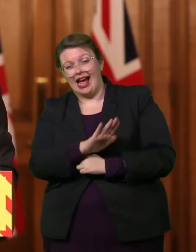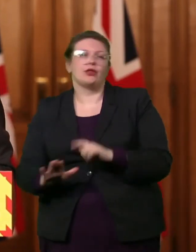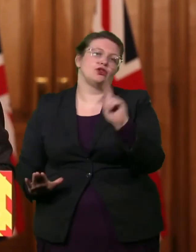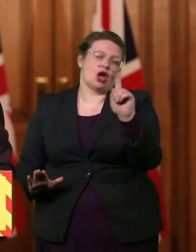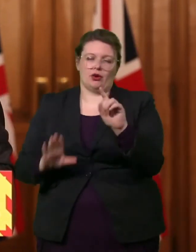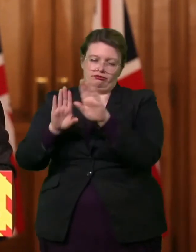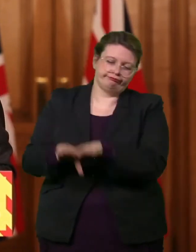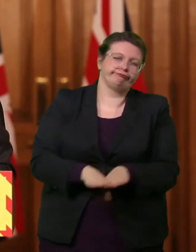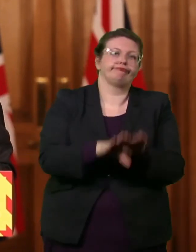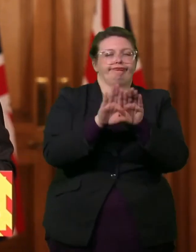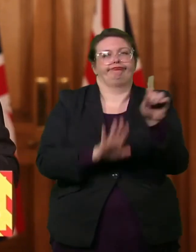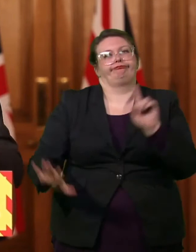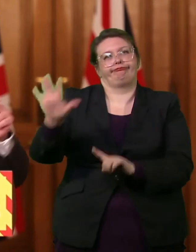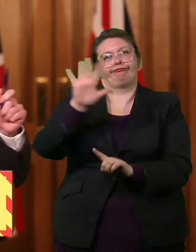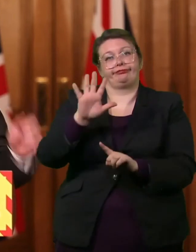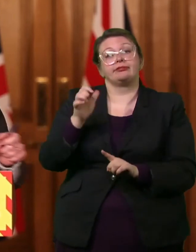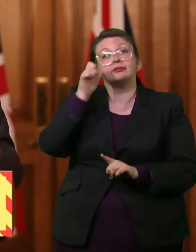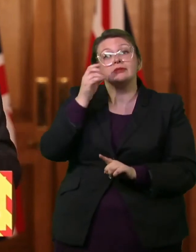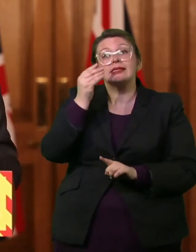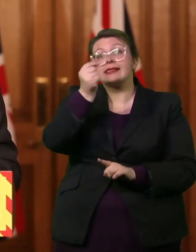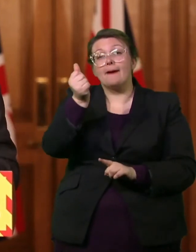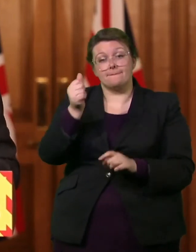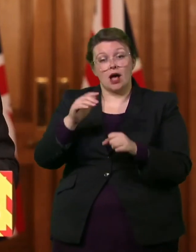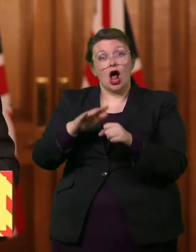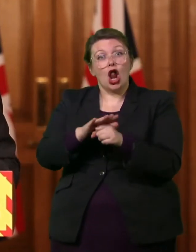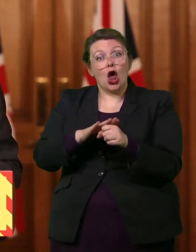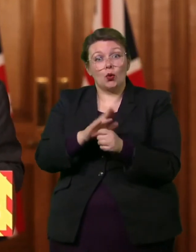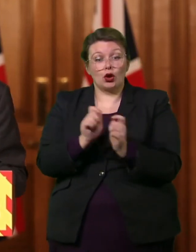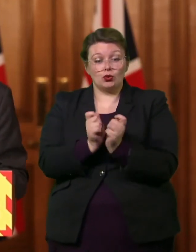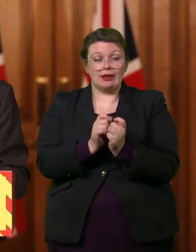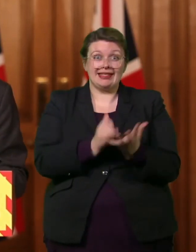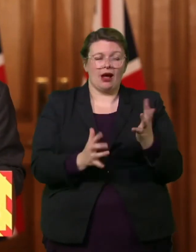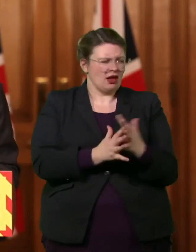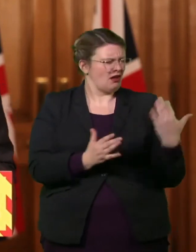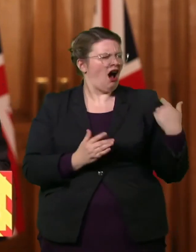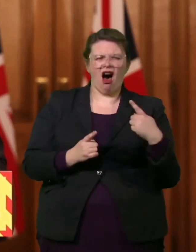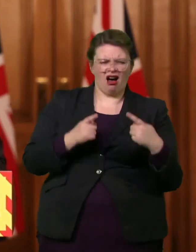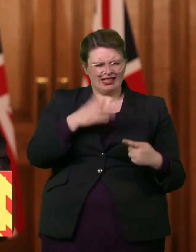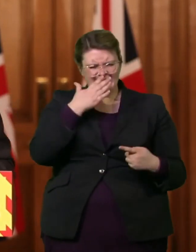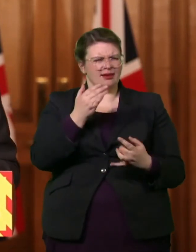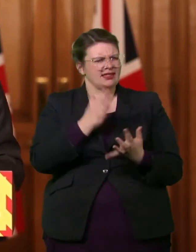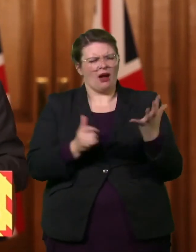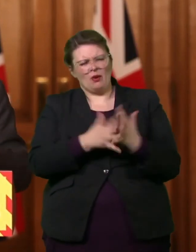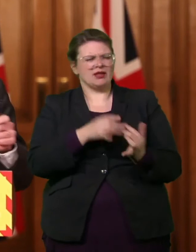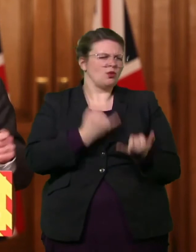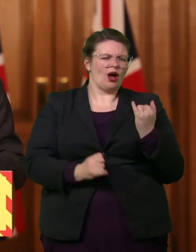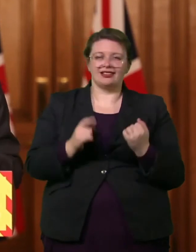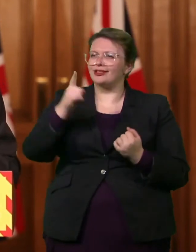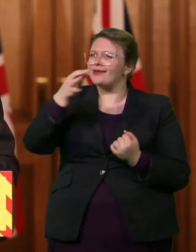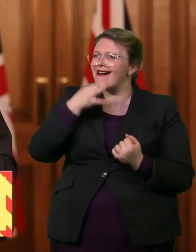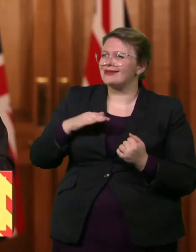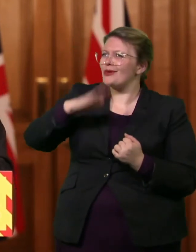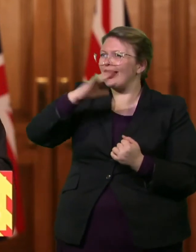local newspapers in the southwest asking the same question as you're asking about the northeast, and that gives me the impression